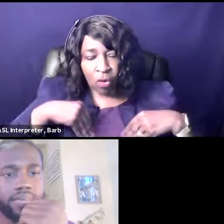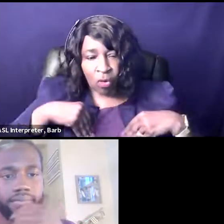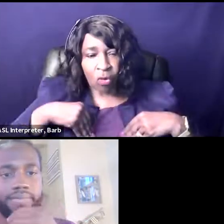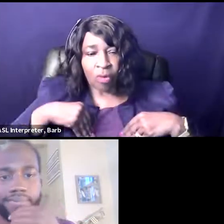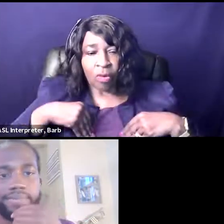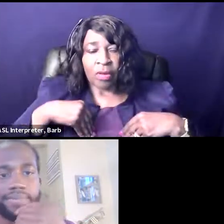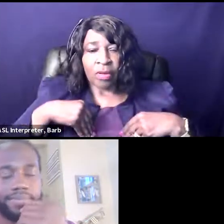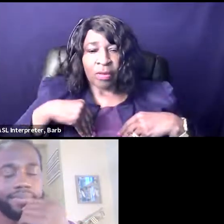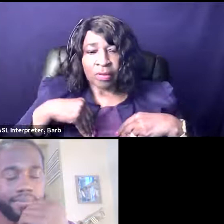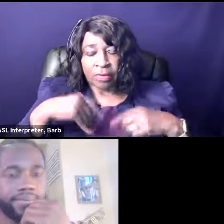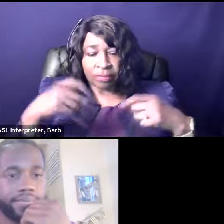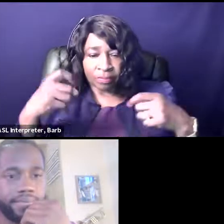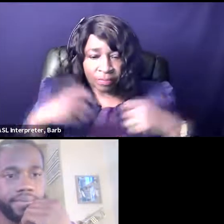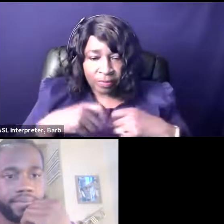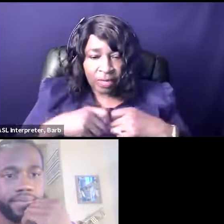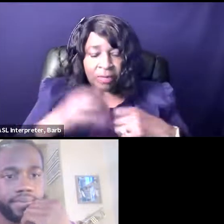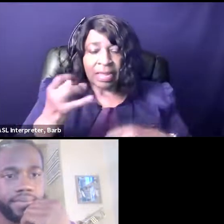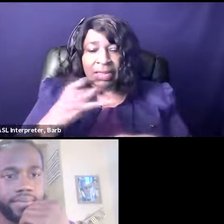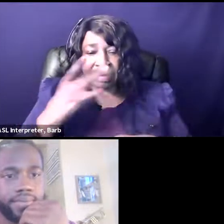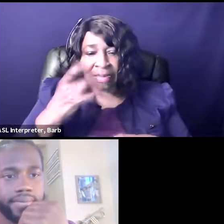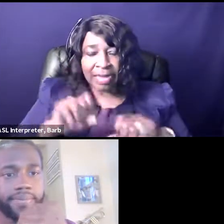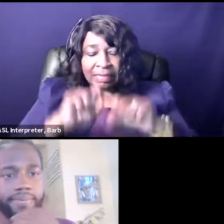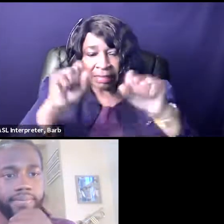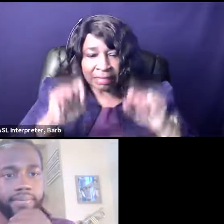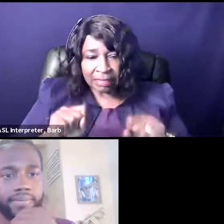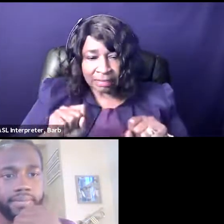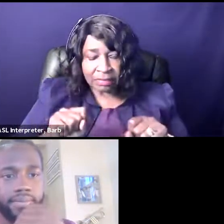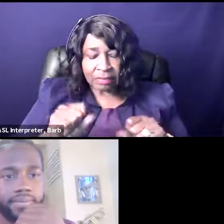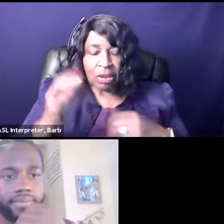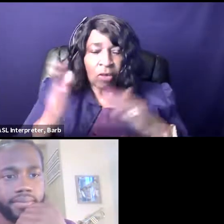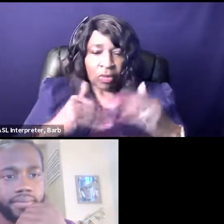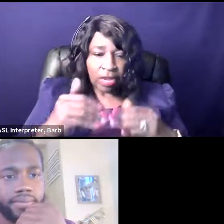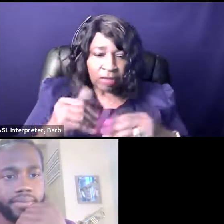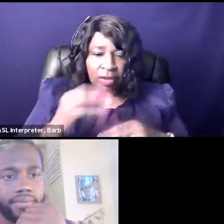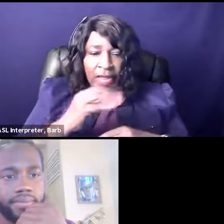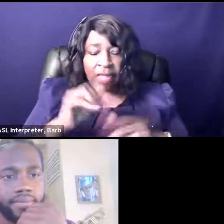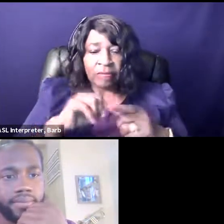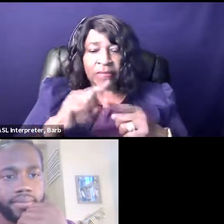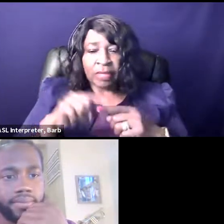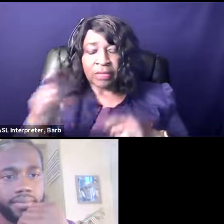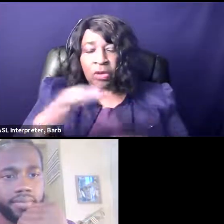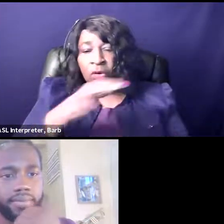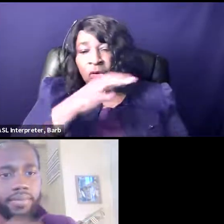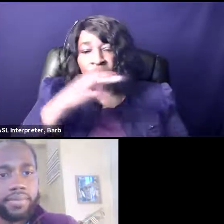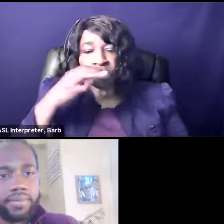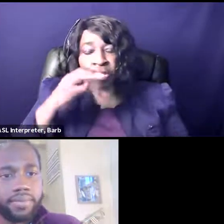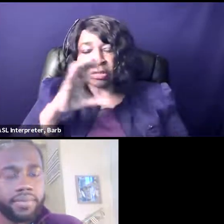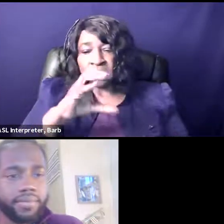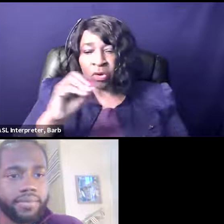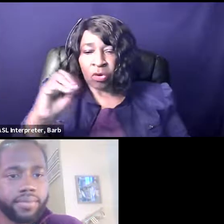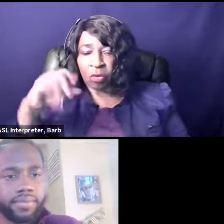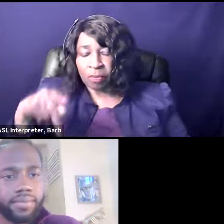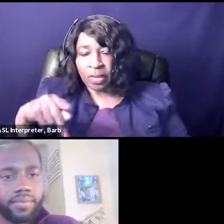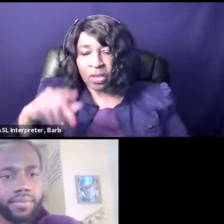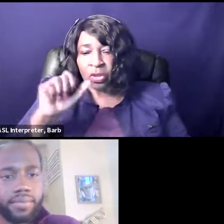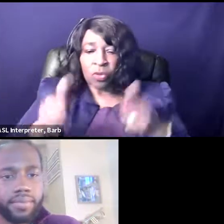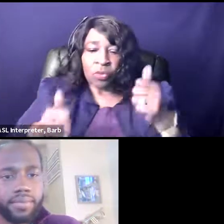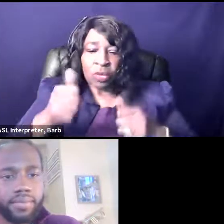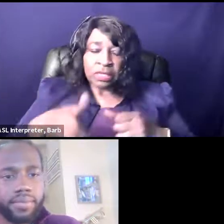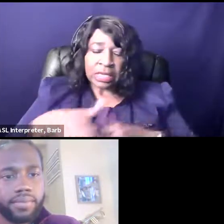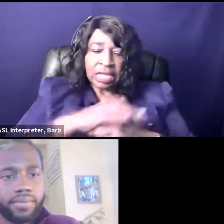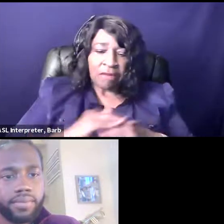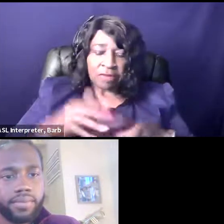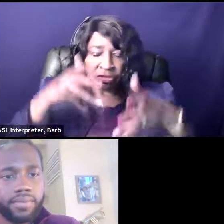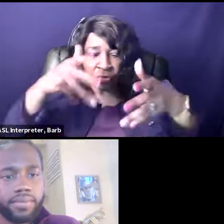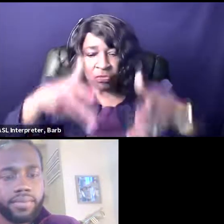light system or whatever, and then there are rural co-ops which cover the rest of the country, right? So